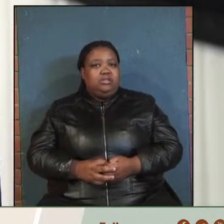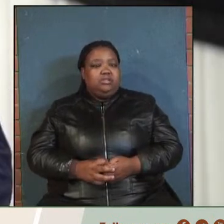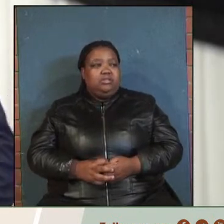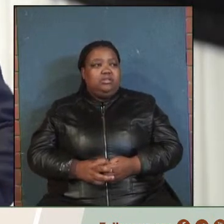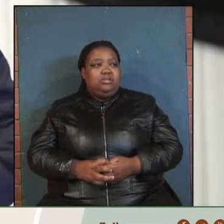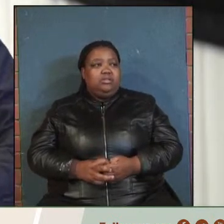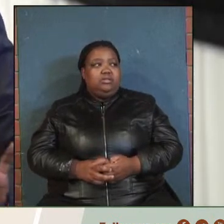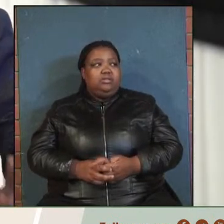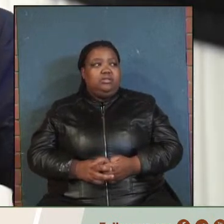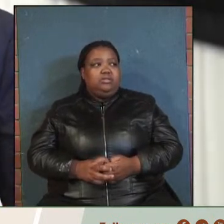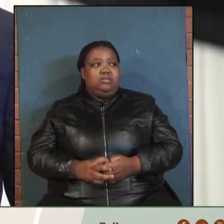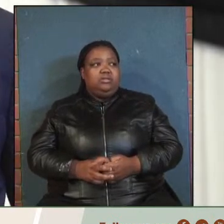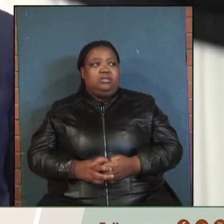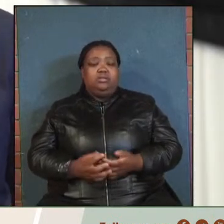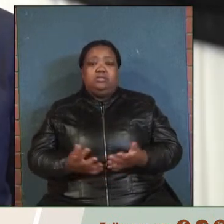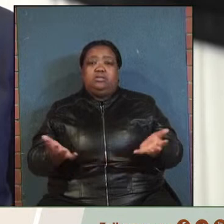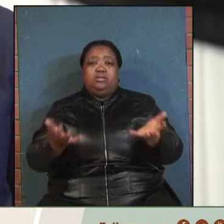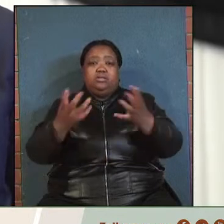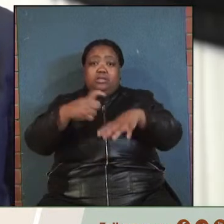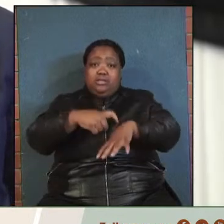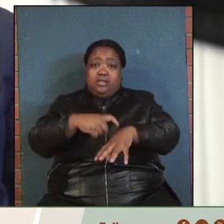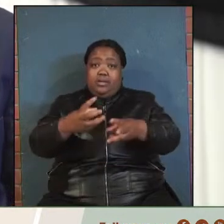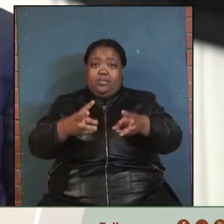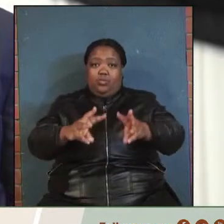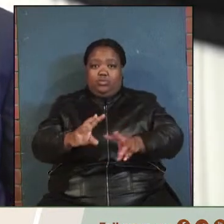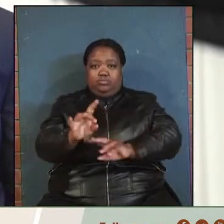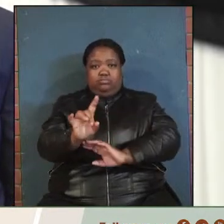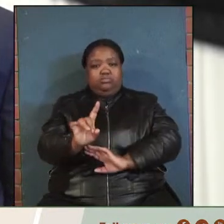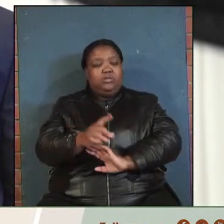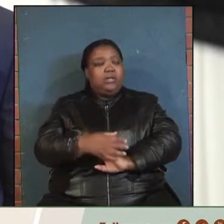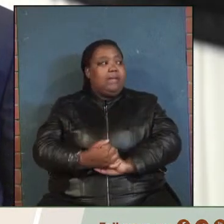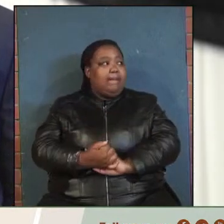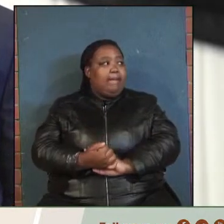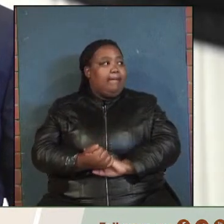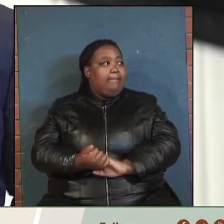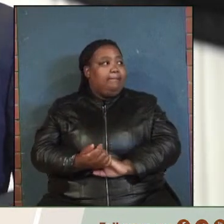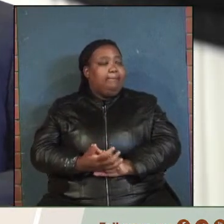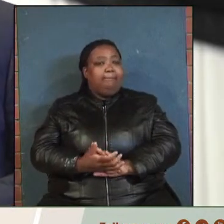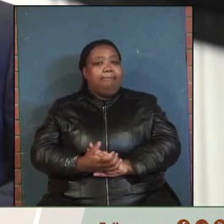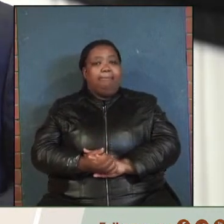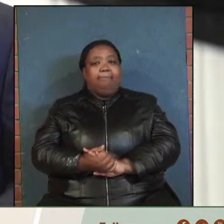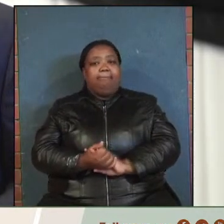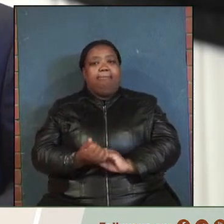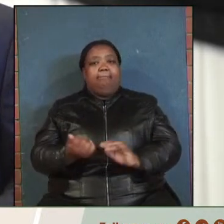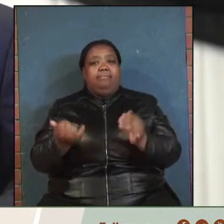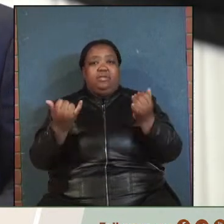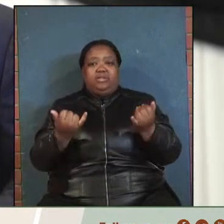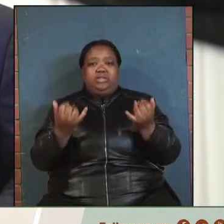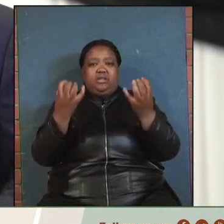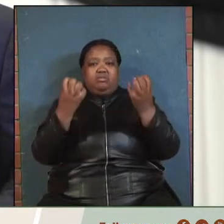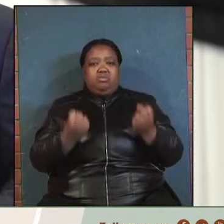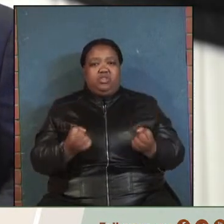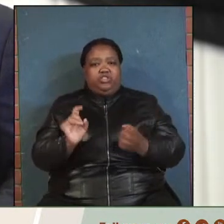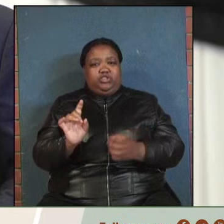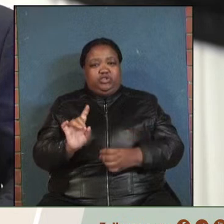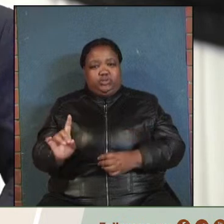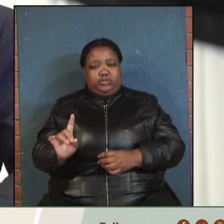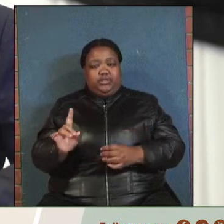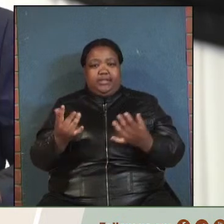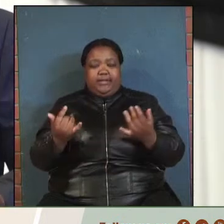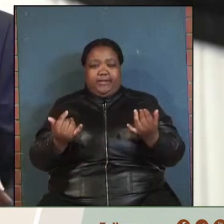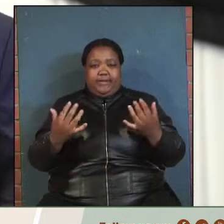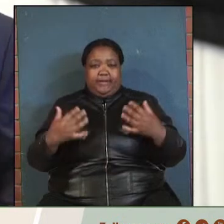Now, without any waste of time, I want to wish you a